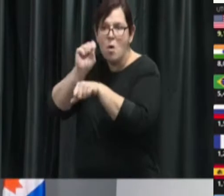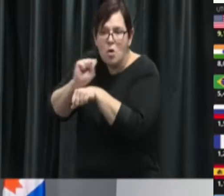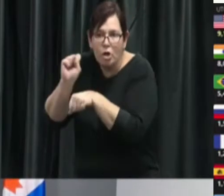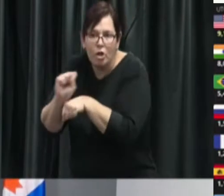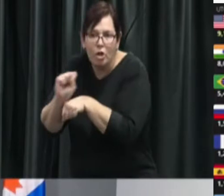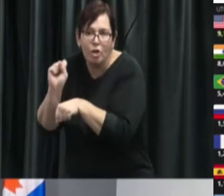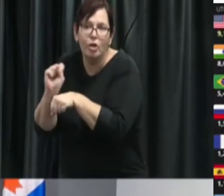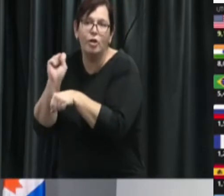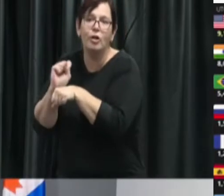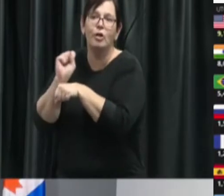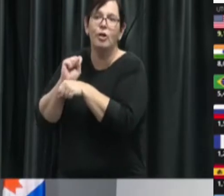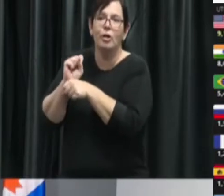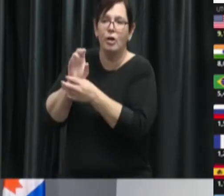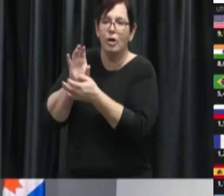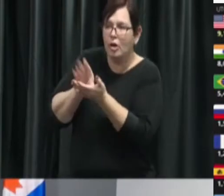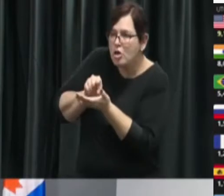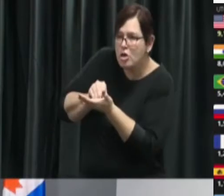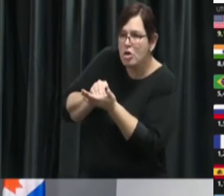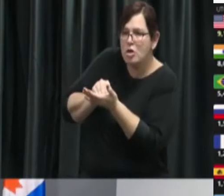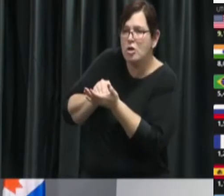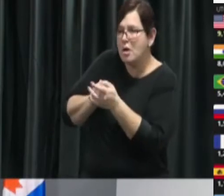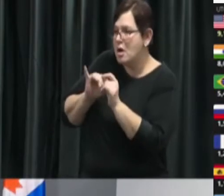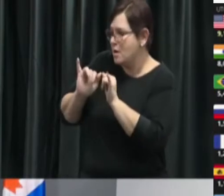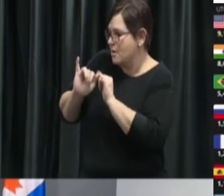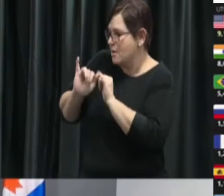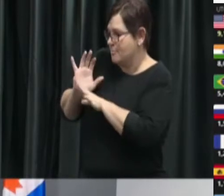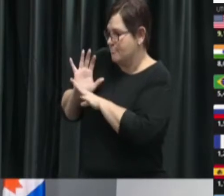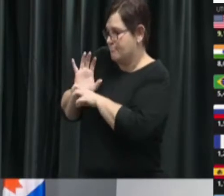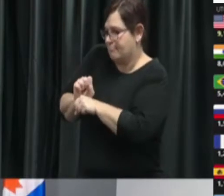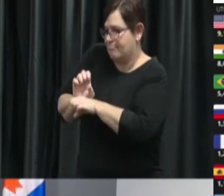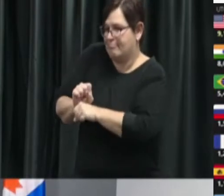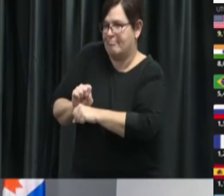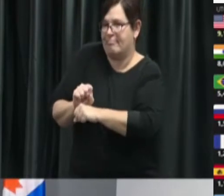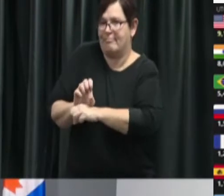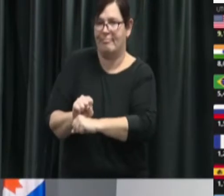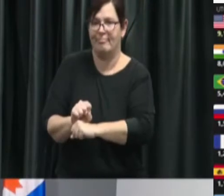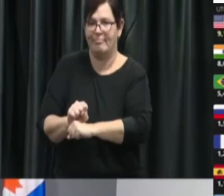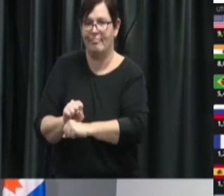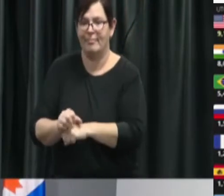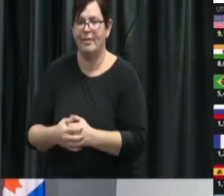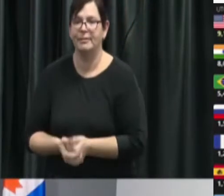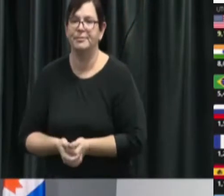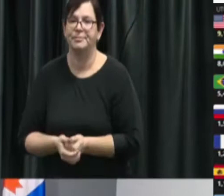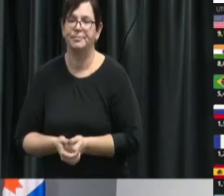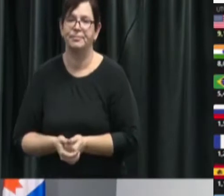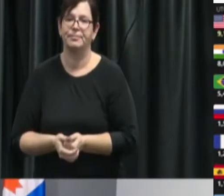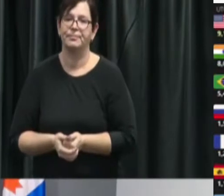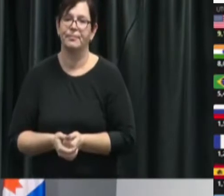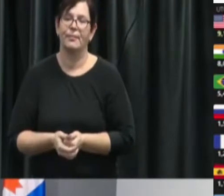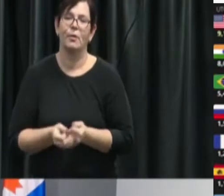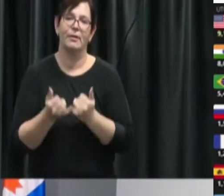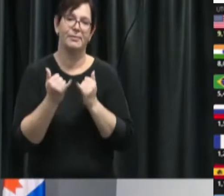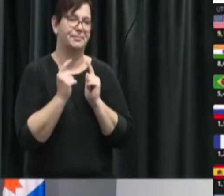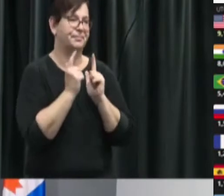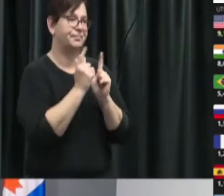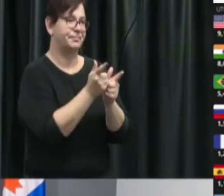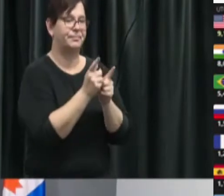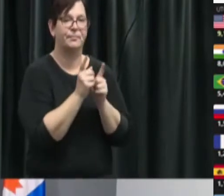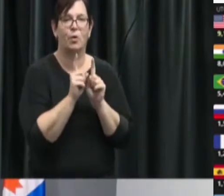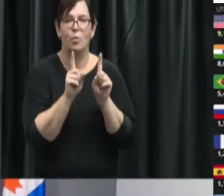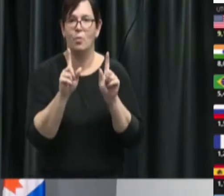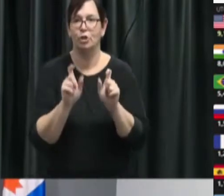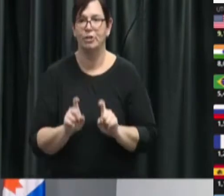knowledge. With that, I'll turn it back over to Brad. Happy to take any questions. Thank you, Dr. DeVello. We do have a number